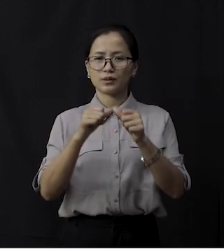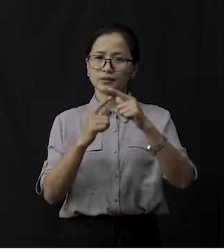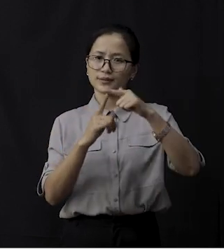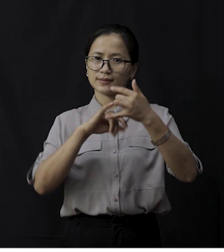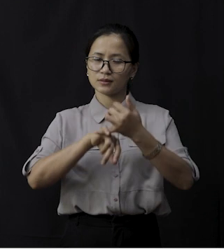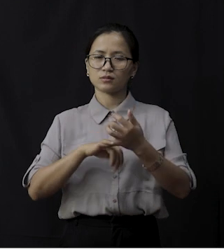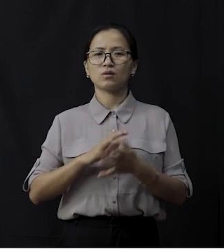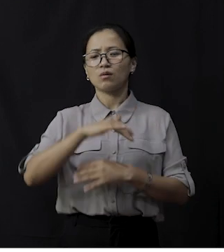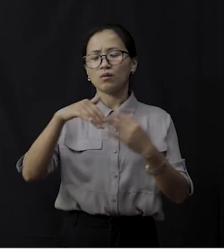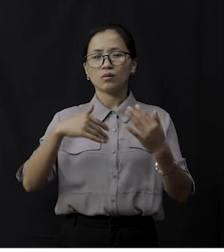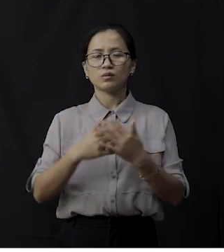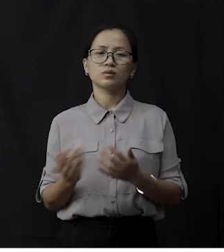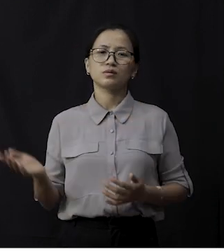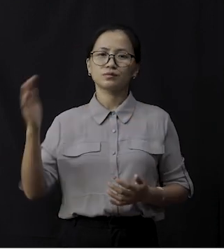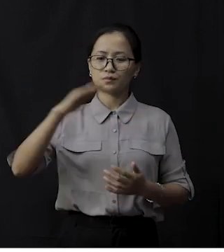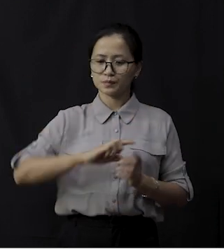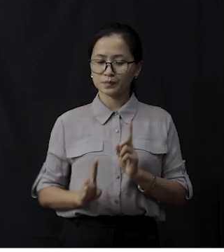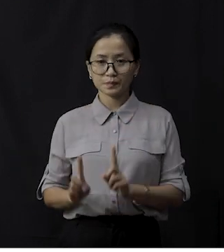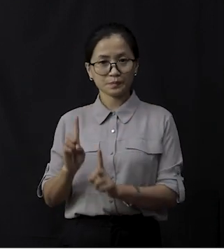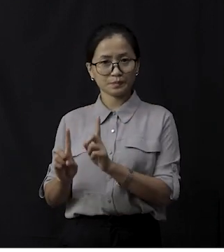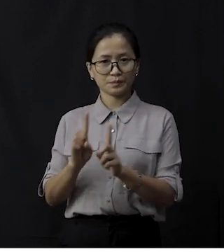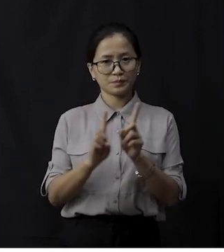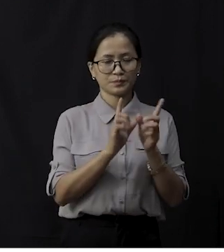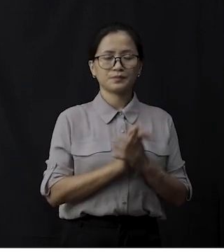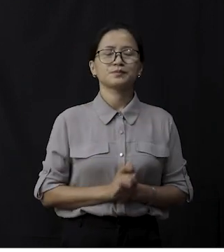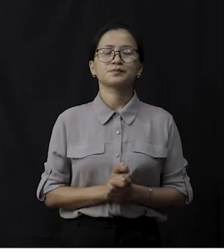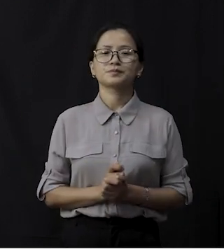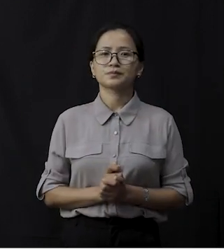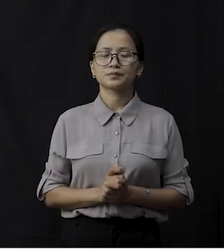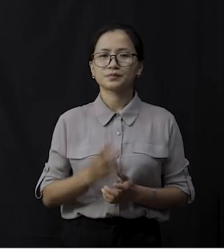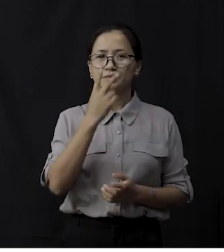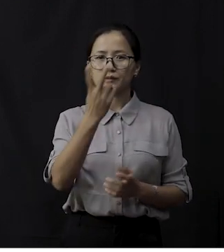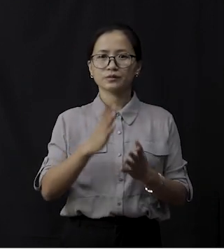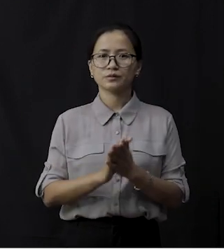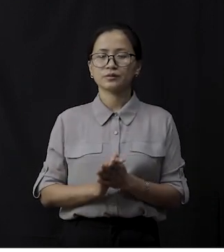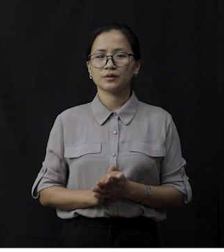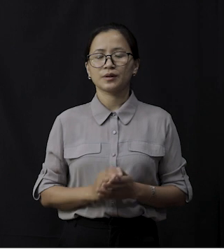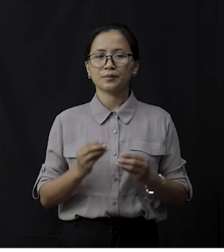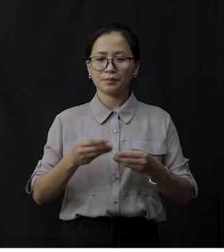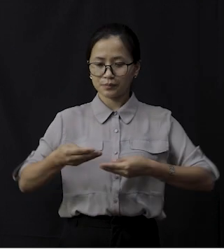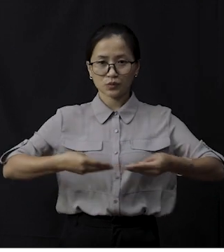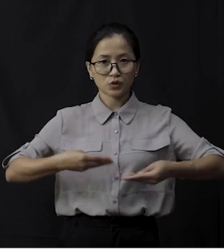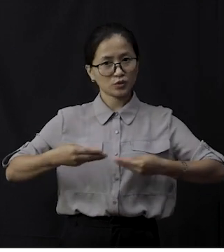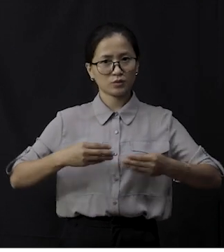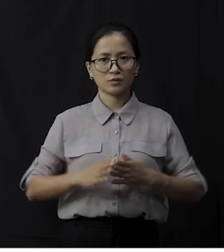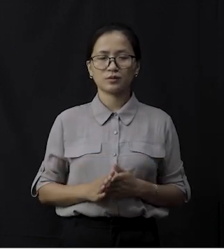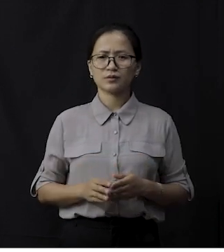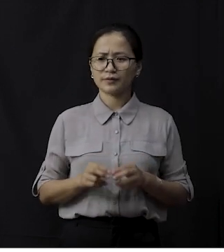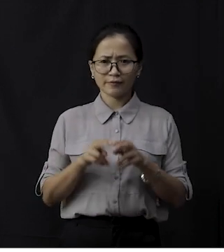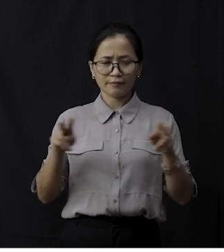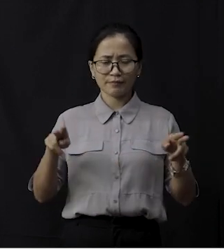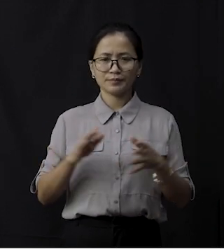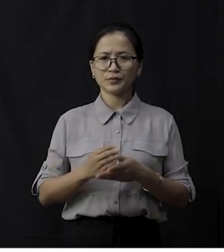So they all come from plants. Everything that we eat, that you see in the bakery, they come from plants